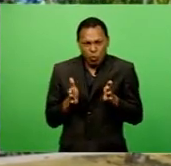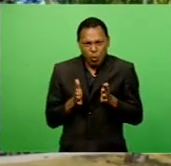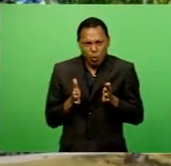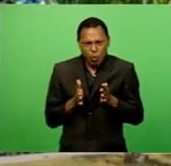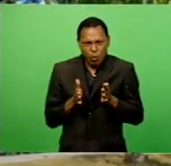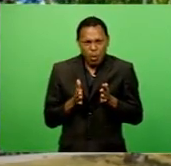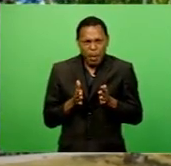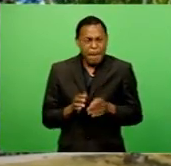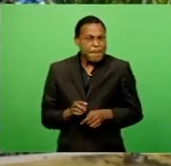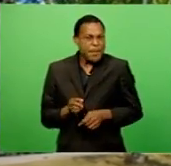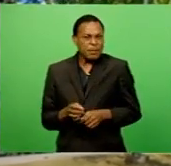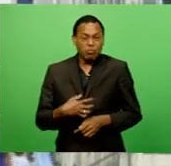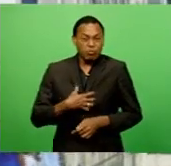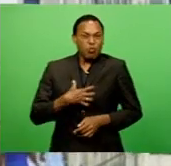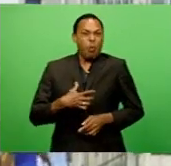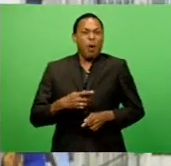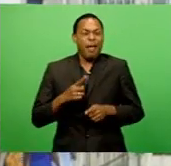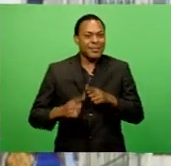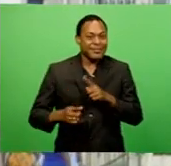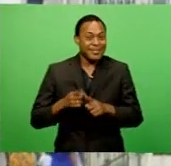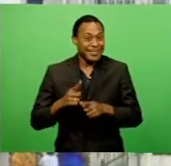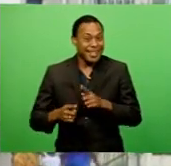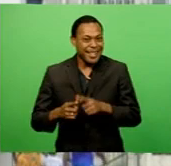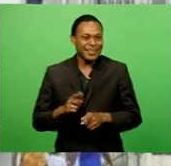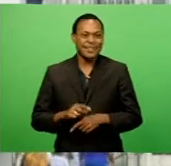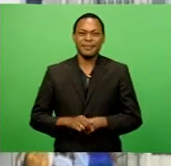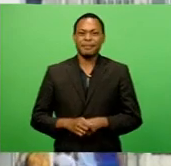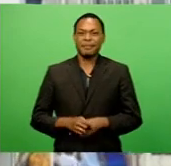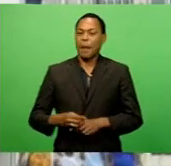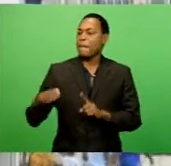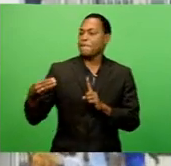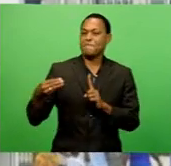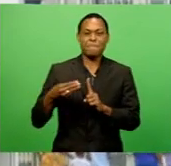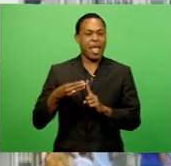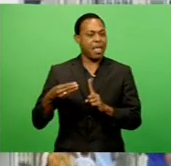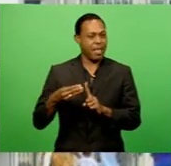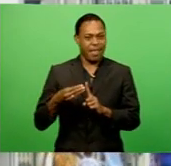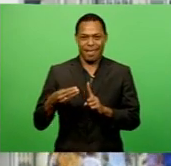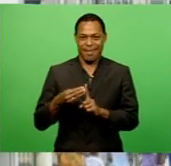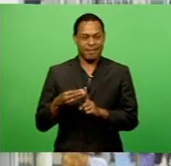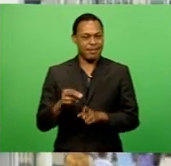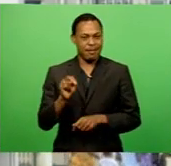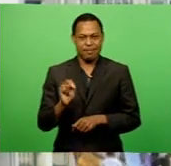but more exercise. Because that's the key factor why we're so many diabetic in